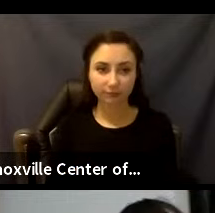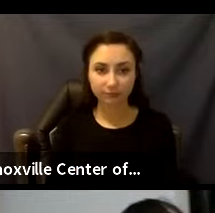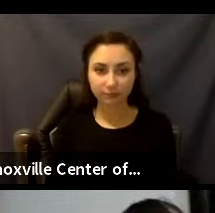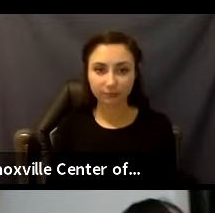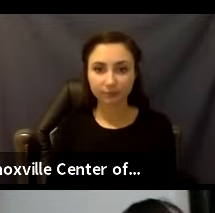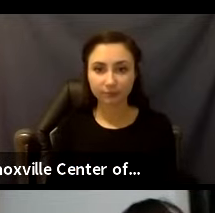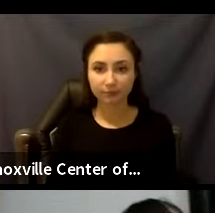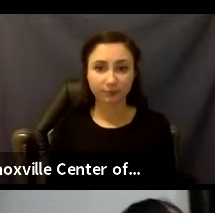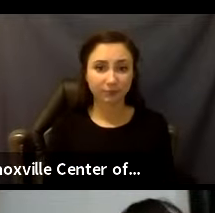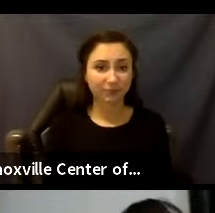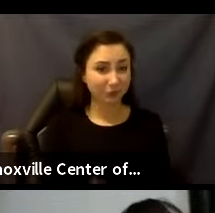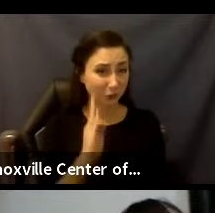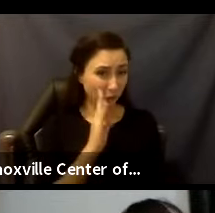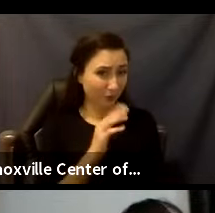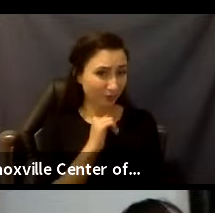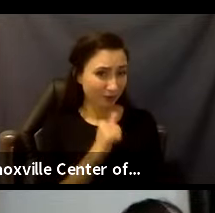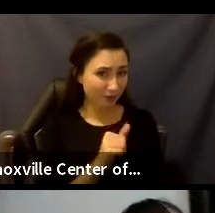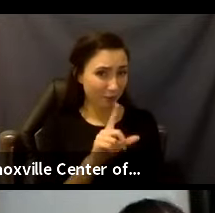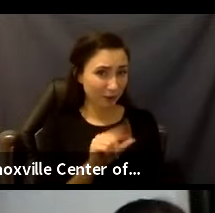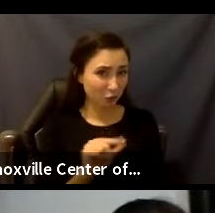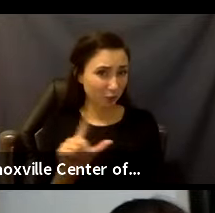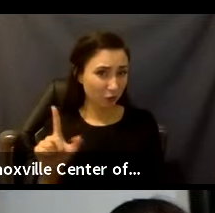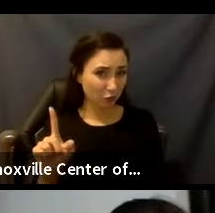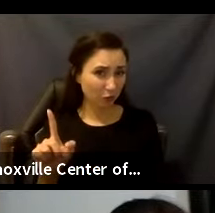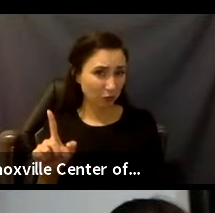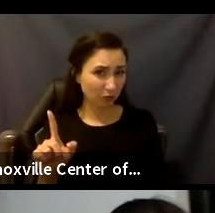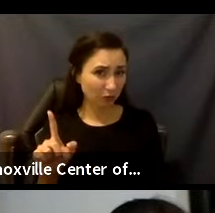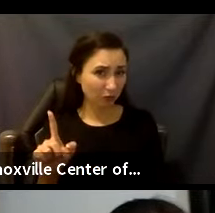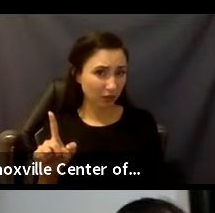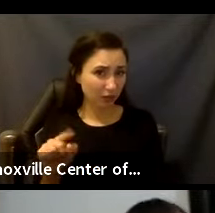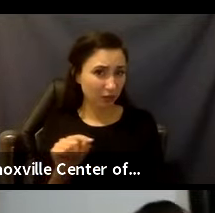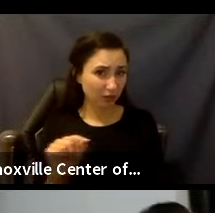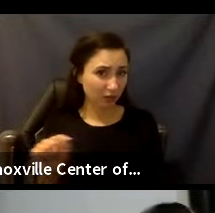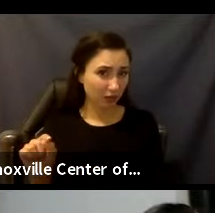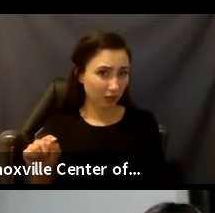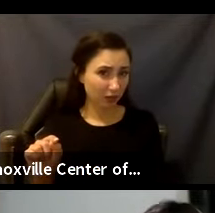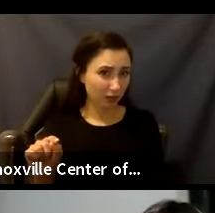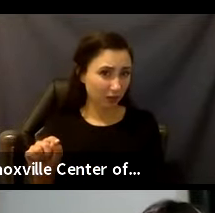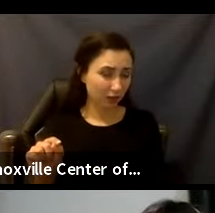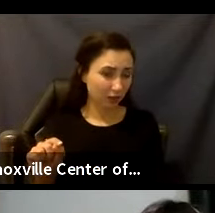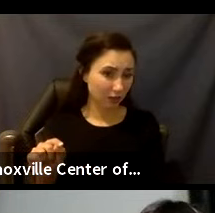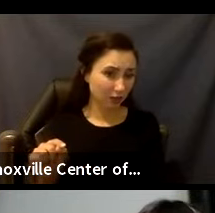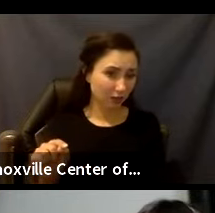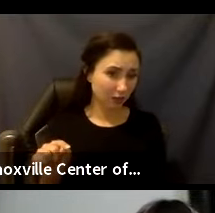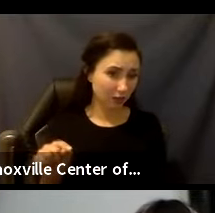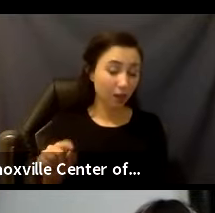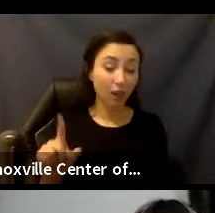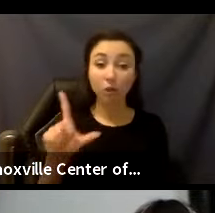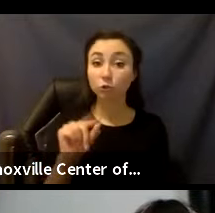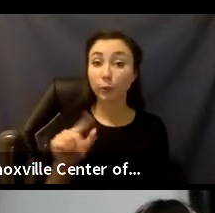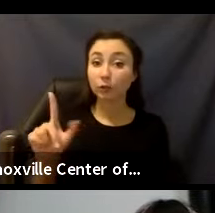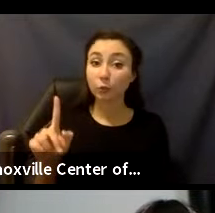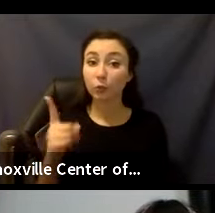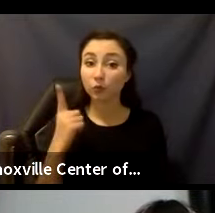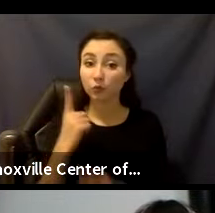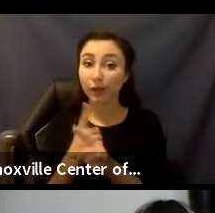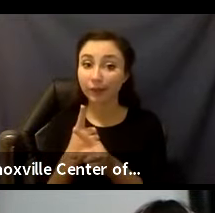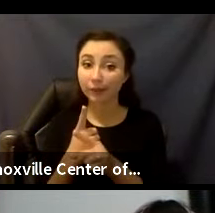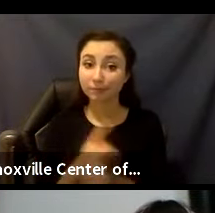Would that not be 2021 dash 9? 2021, that's absolutely correct.